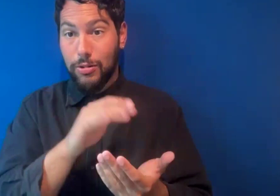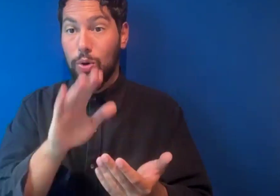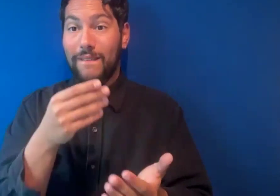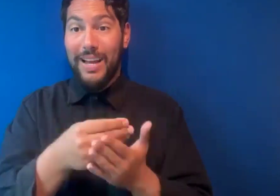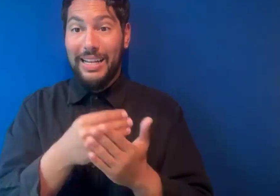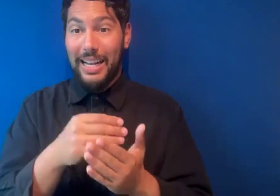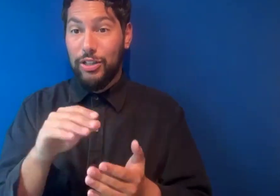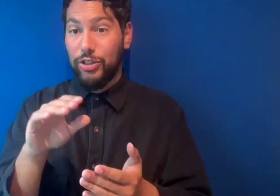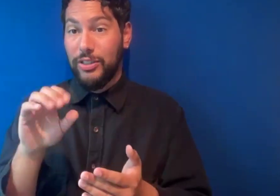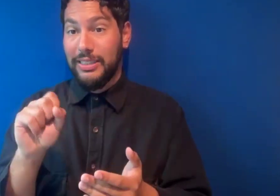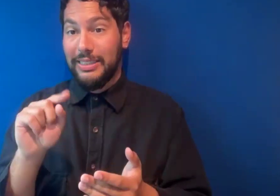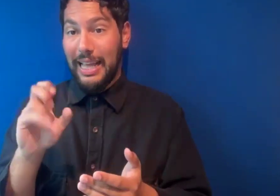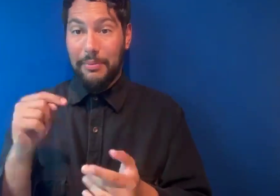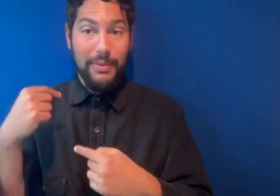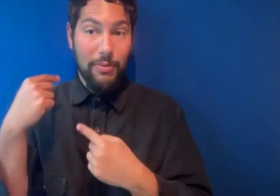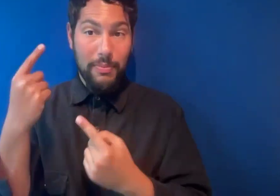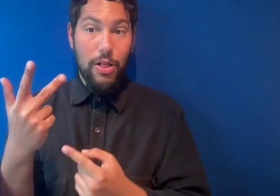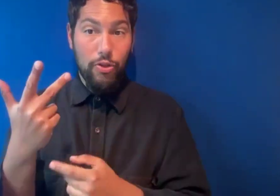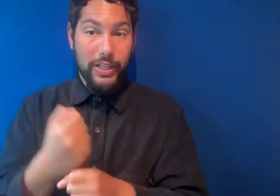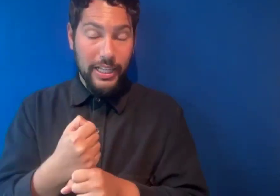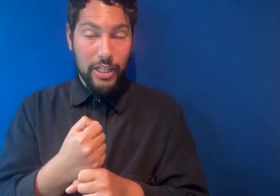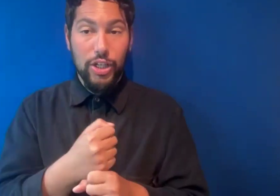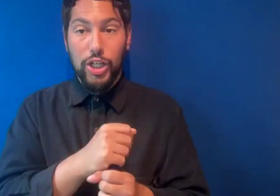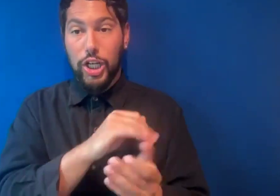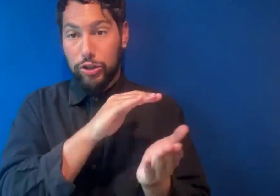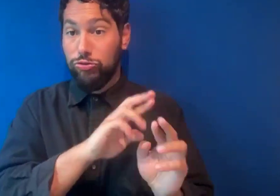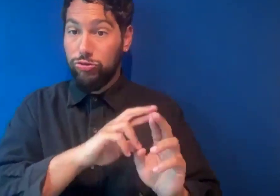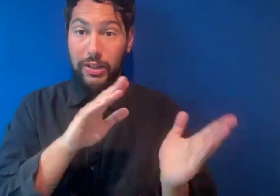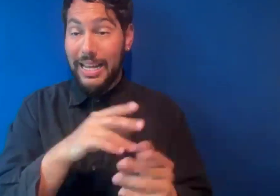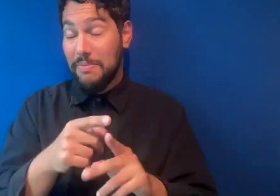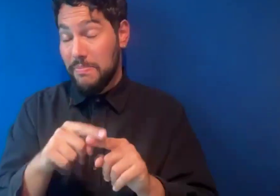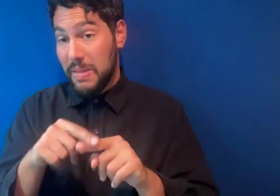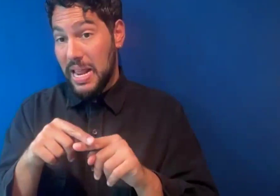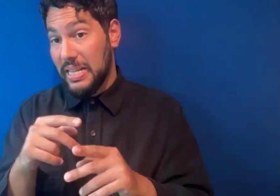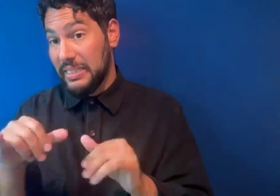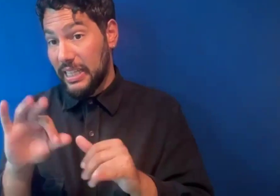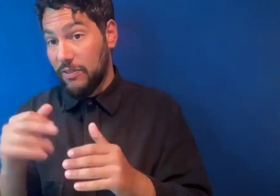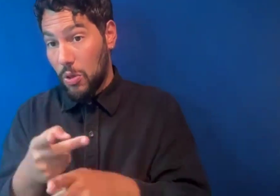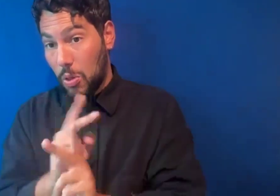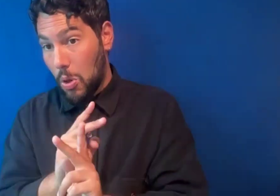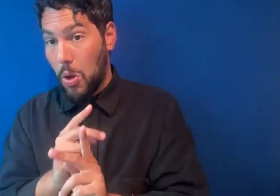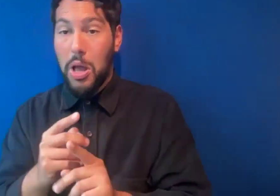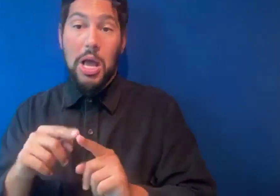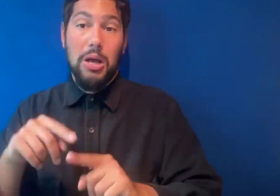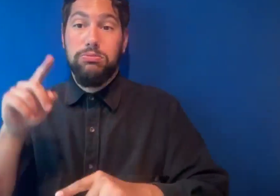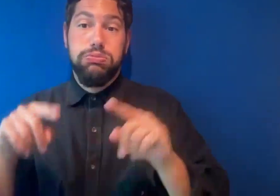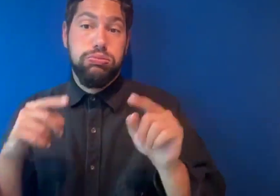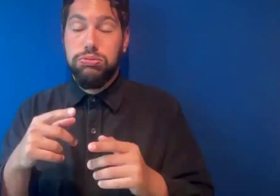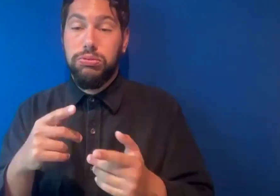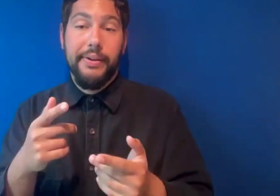years? Depending on the size of the loan and how big your company is, they might require different